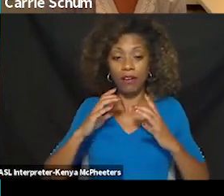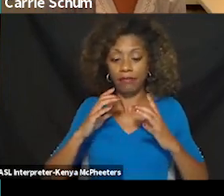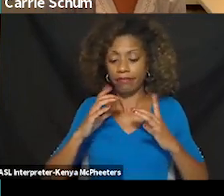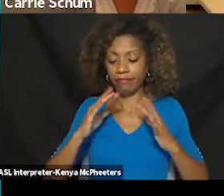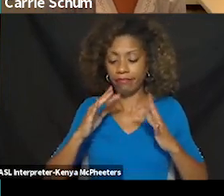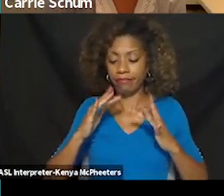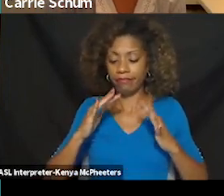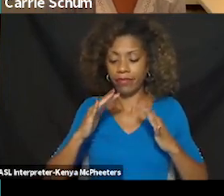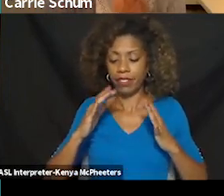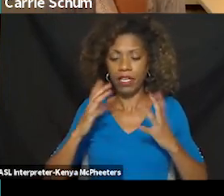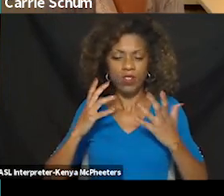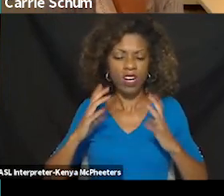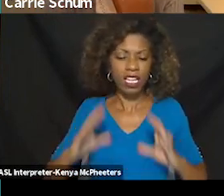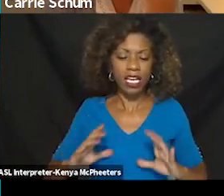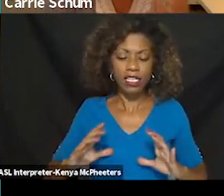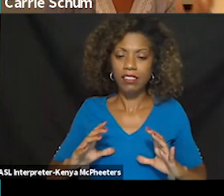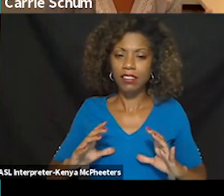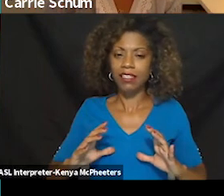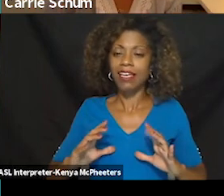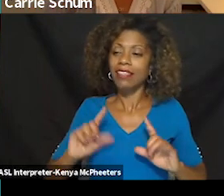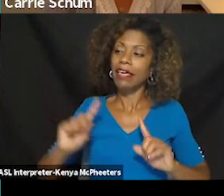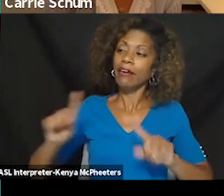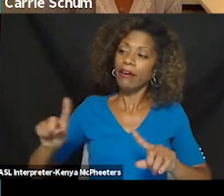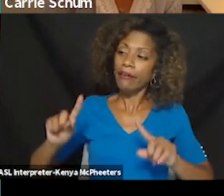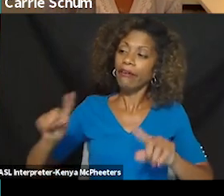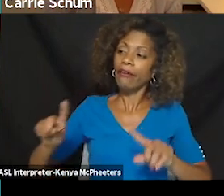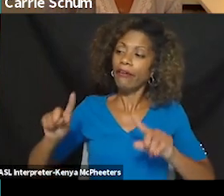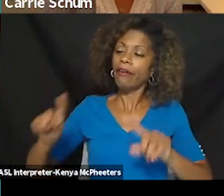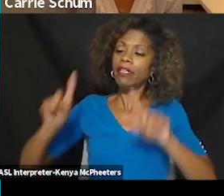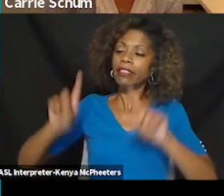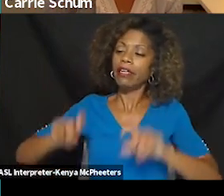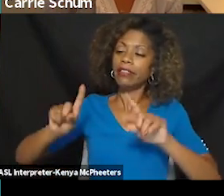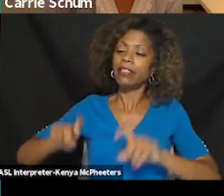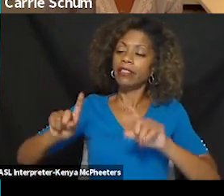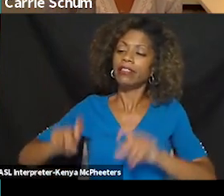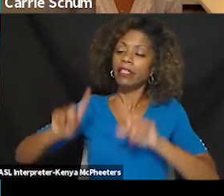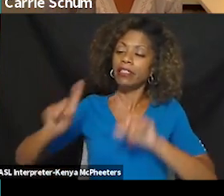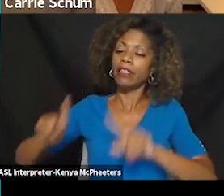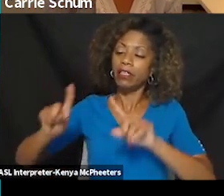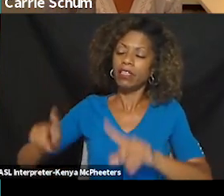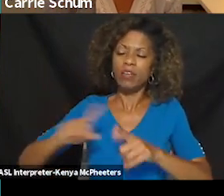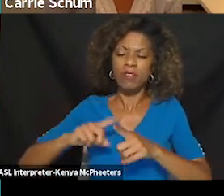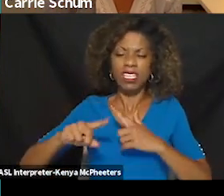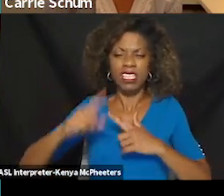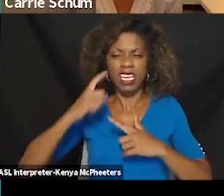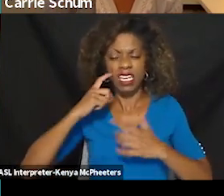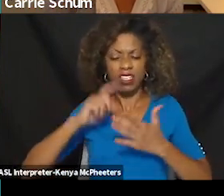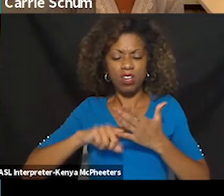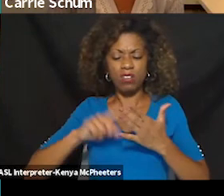They all get tested all the time, and they were seeing the testing numbers decline. And so they were worried about it, and they were worried that there was testing